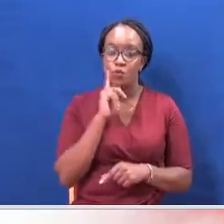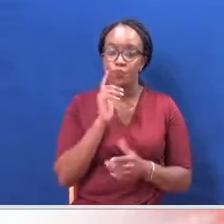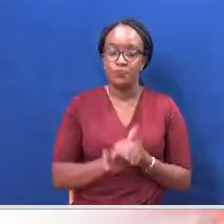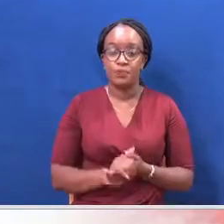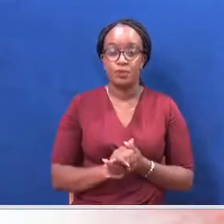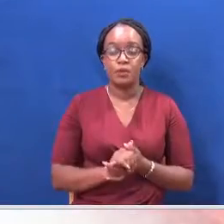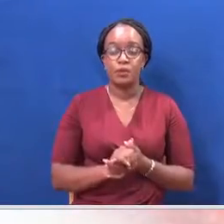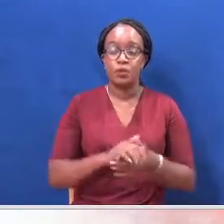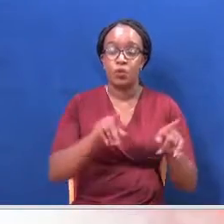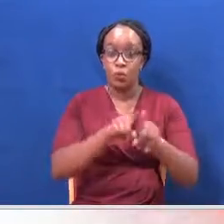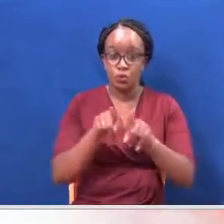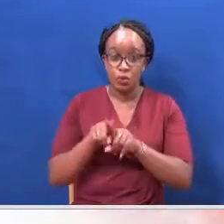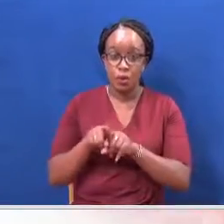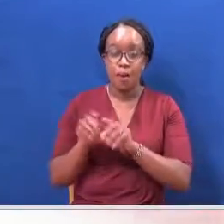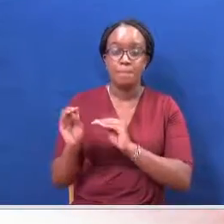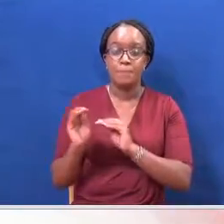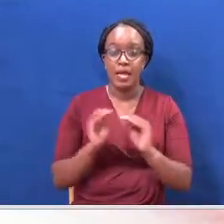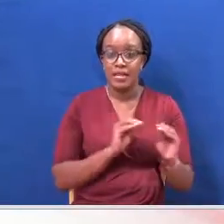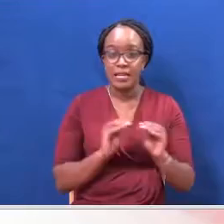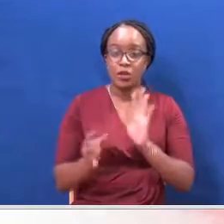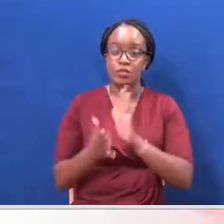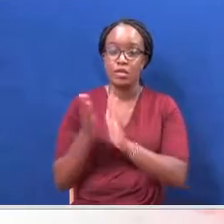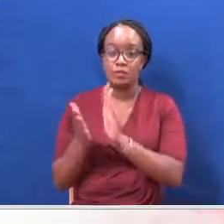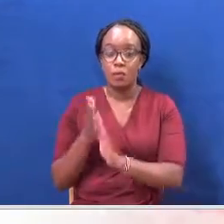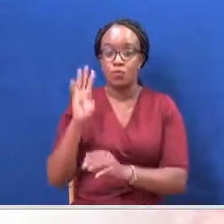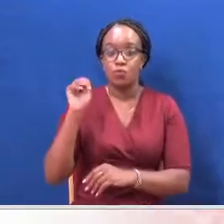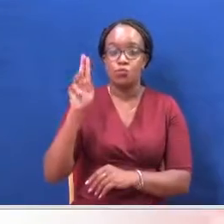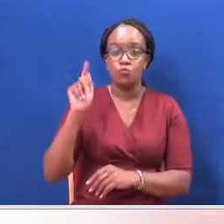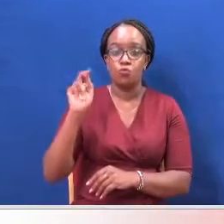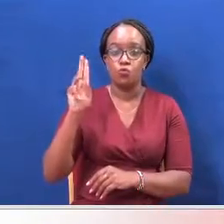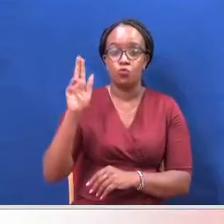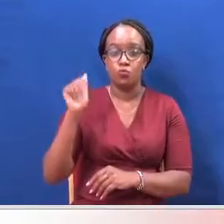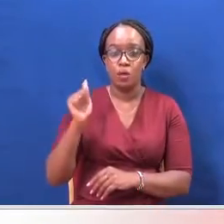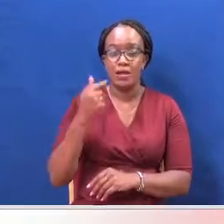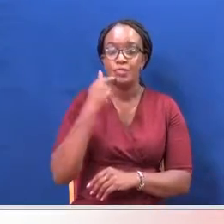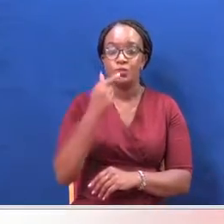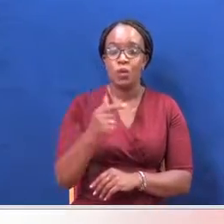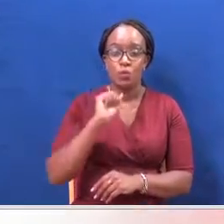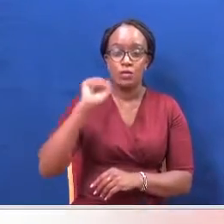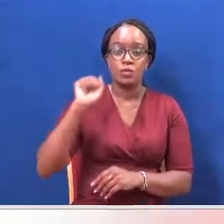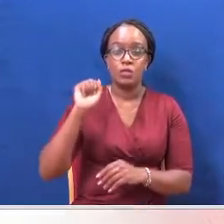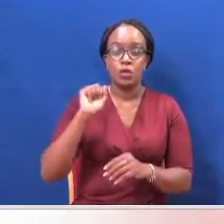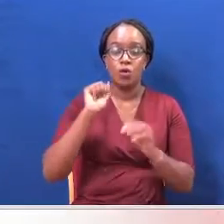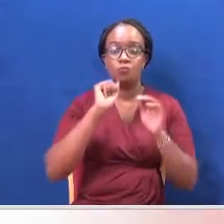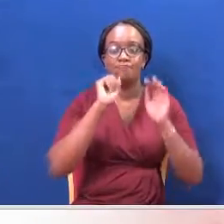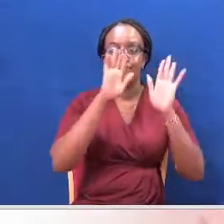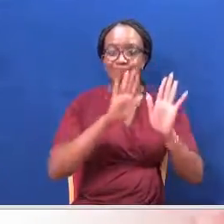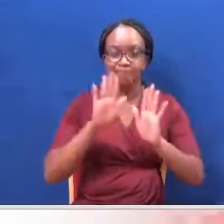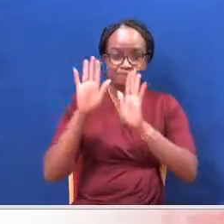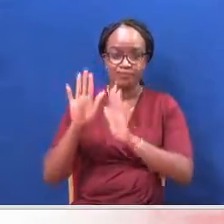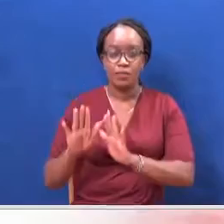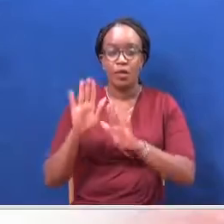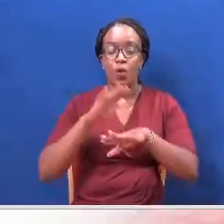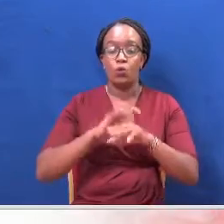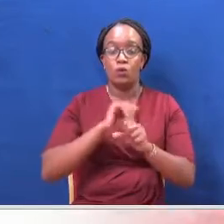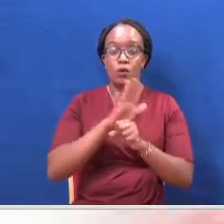However, Maendeleo Chap Chap candidate Mutua Kituku has stopped his political rallies in compliance with revised